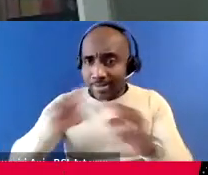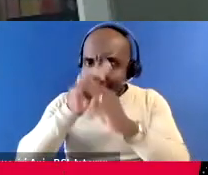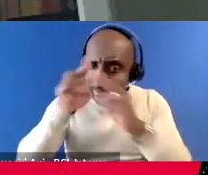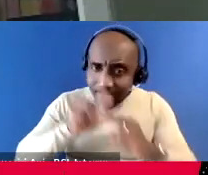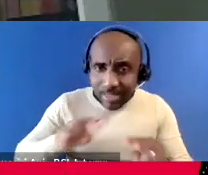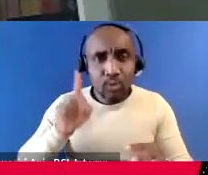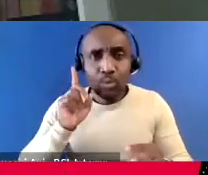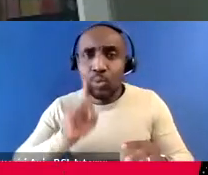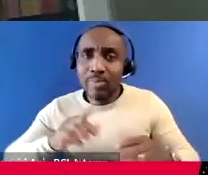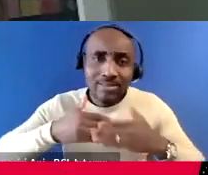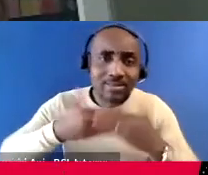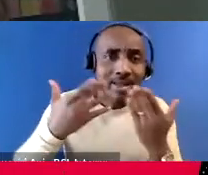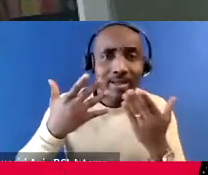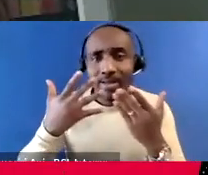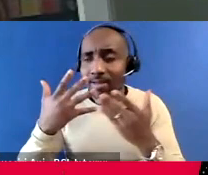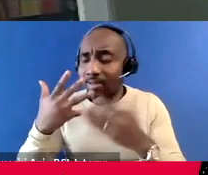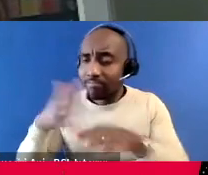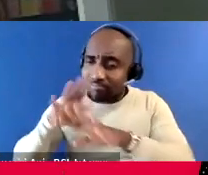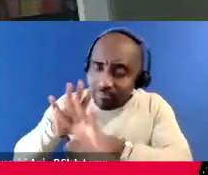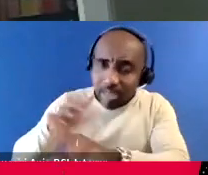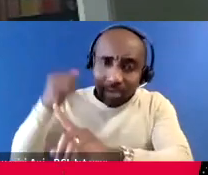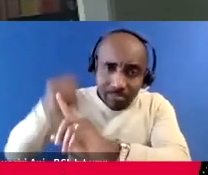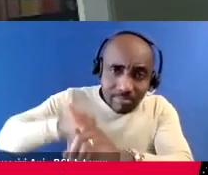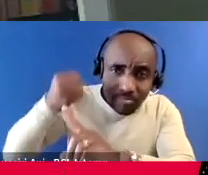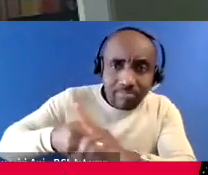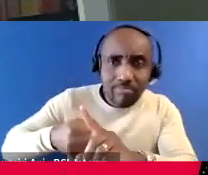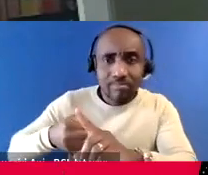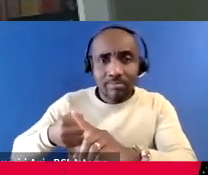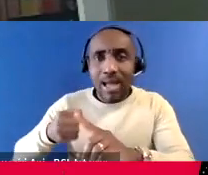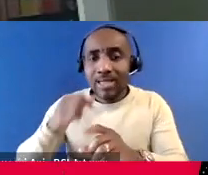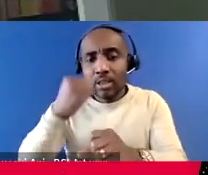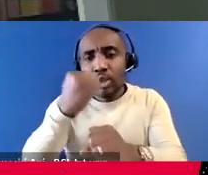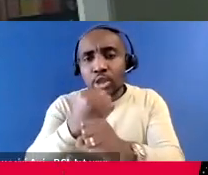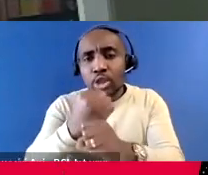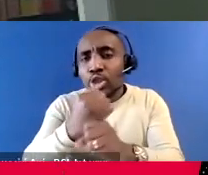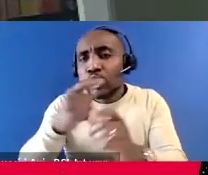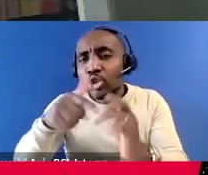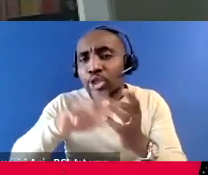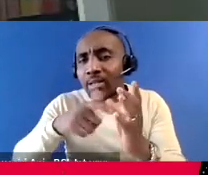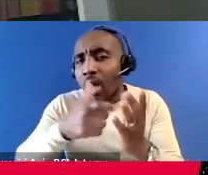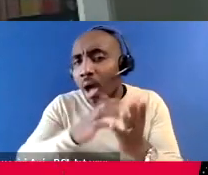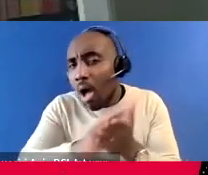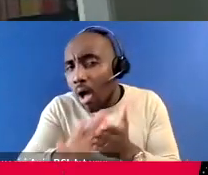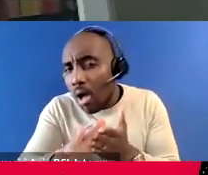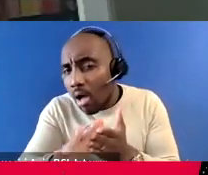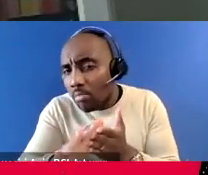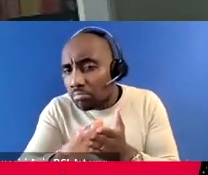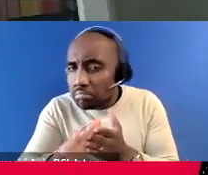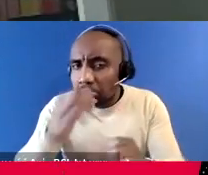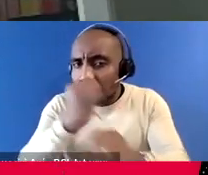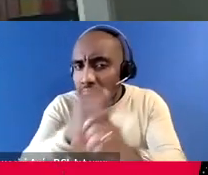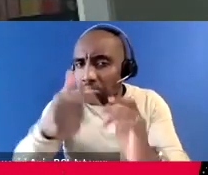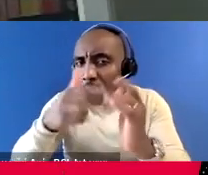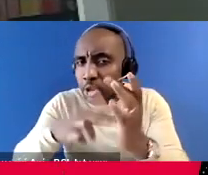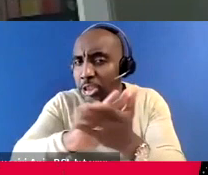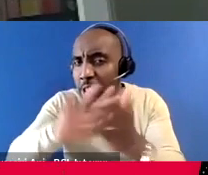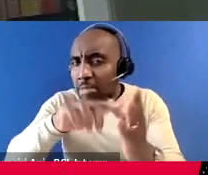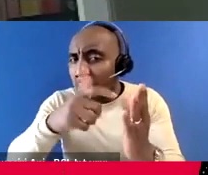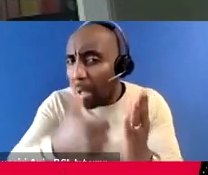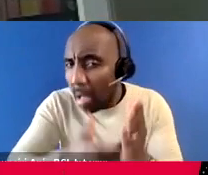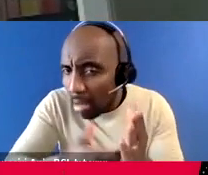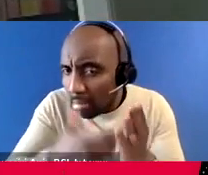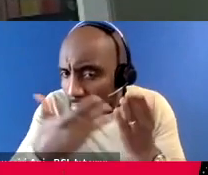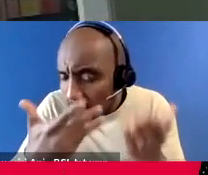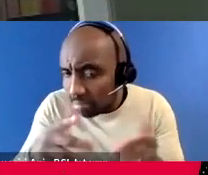which is a women's news agency, which has been very, very important for raising the voices of Kurdish women, in particular in the Kurdish